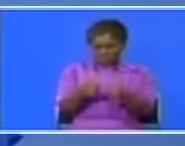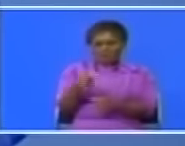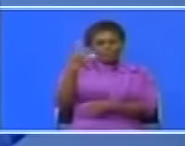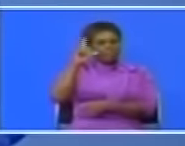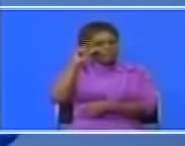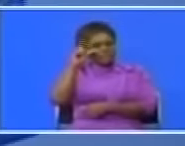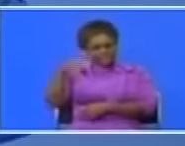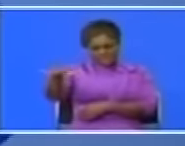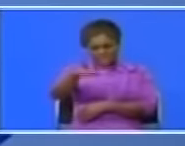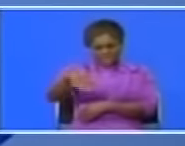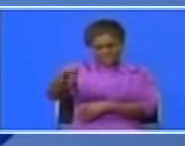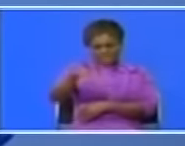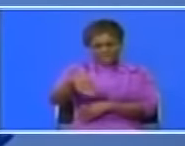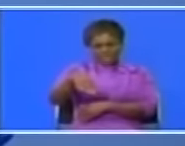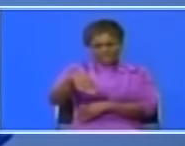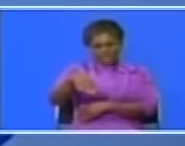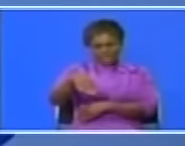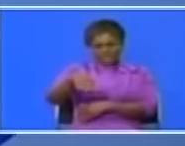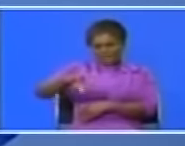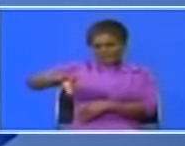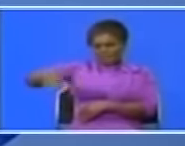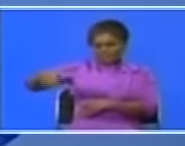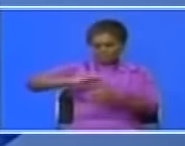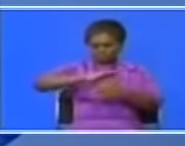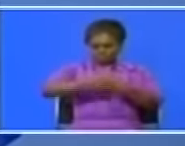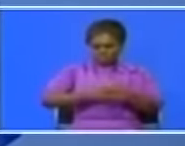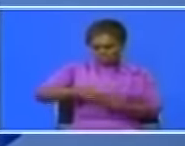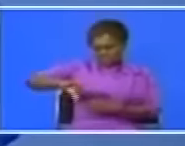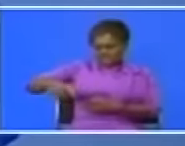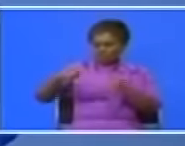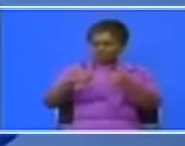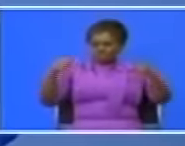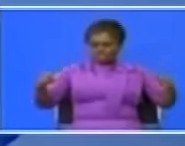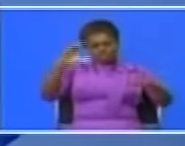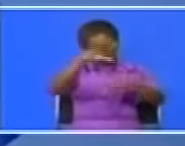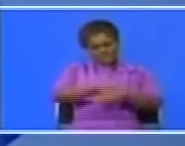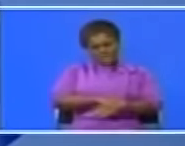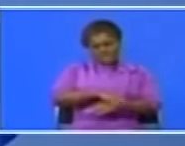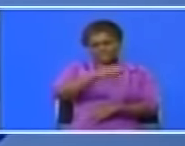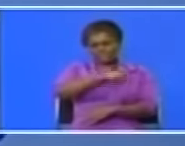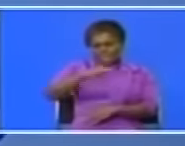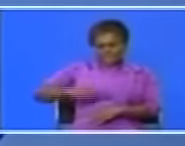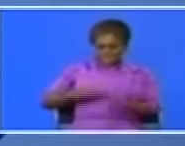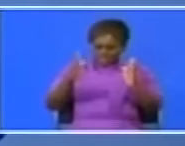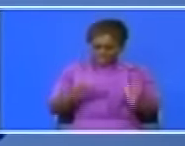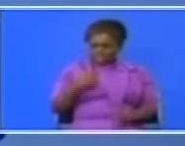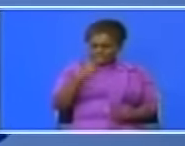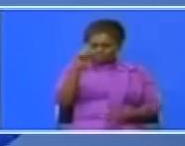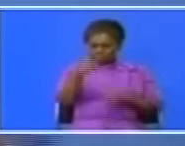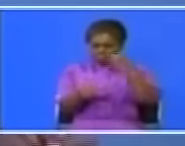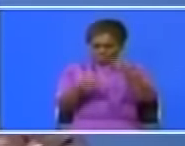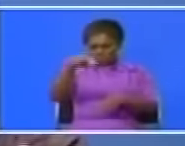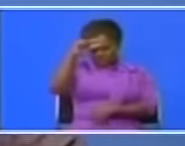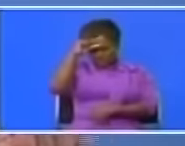to Mombasa, where the ambitious urban renewal program has met fresh opposition. Mombasa Senator Hassan Omar has criticized the